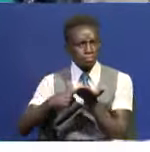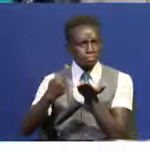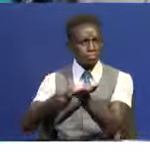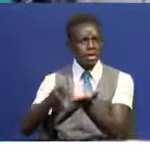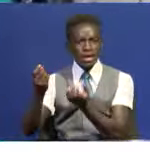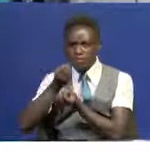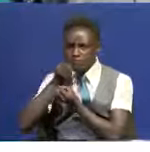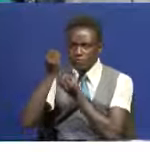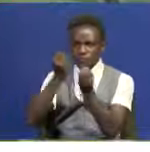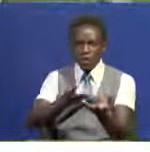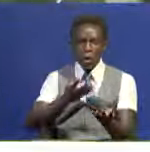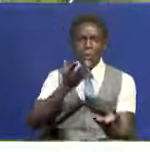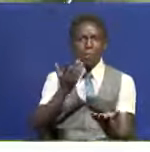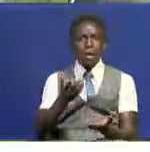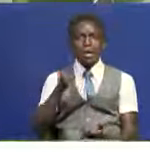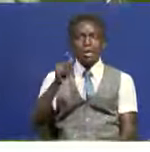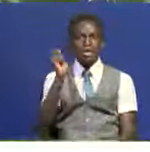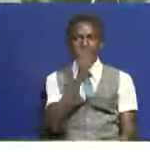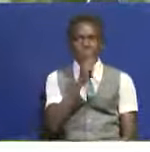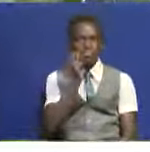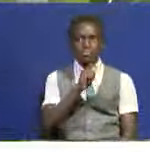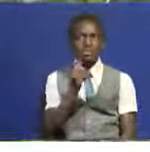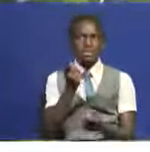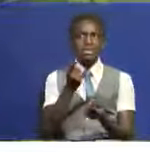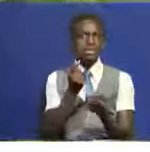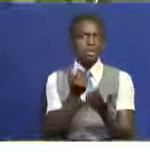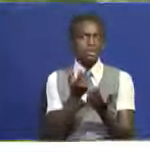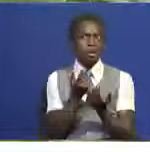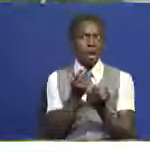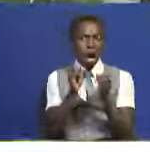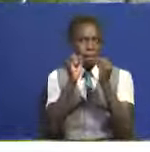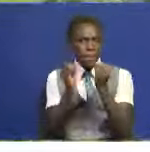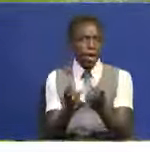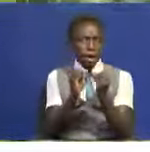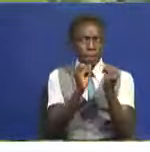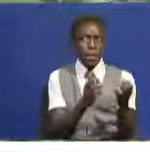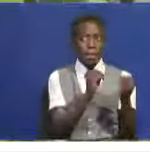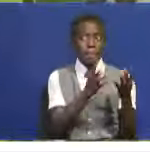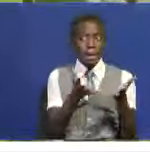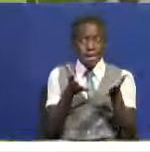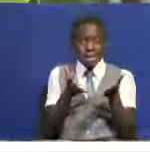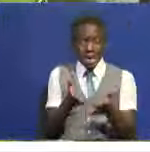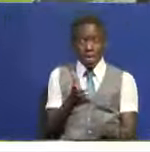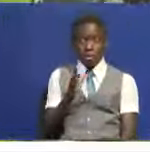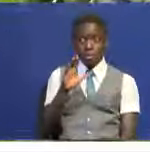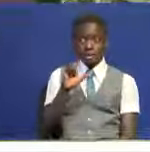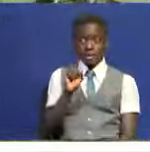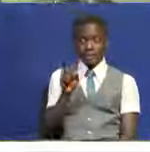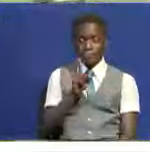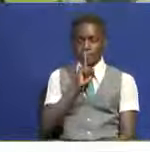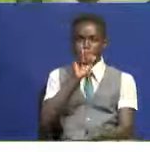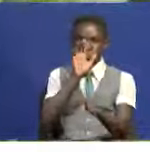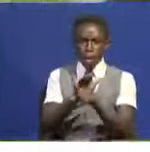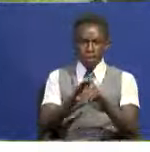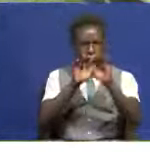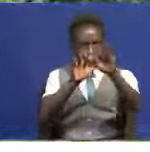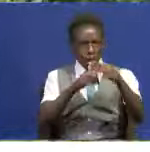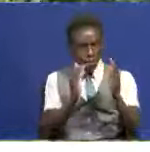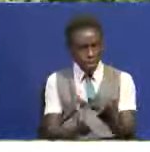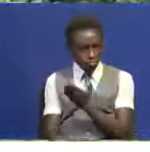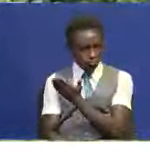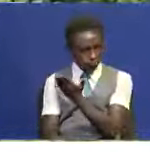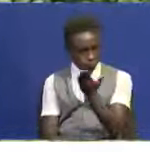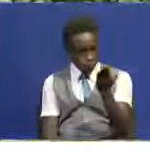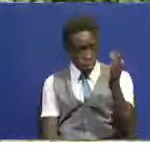or in terms of pricing. Speaking in Runyenje's Embu County, the CS assured Muguka farmers and traders that the government will